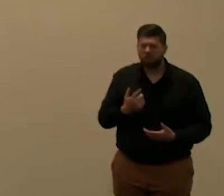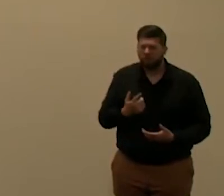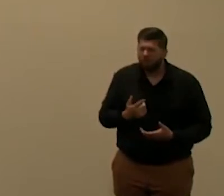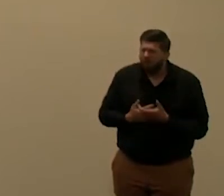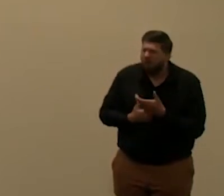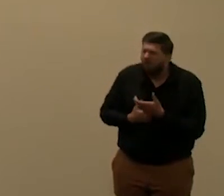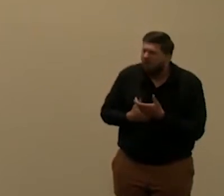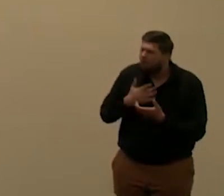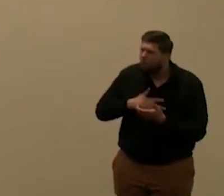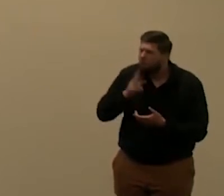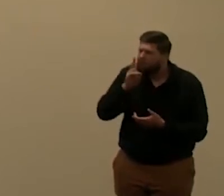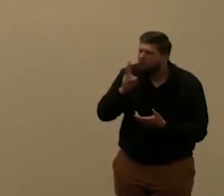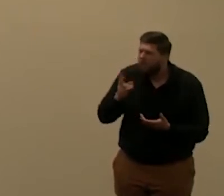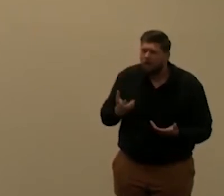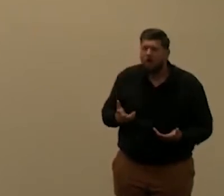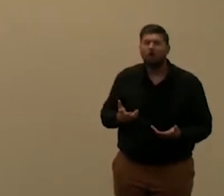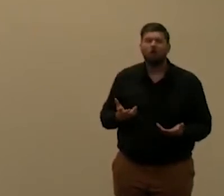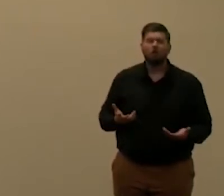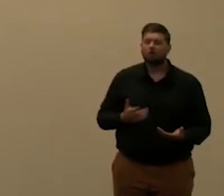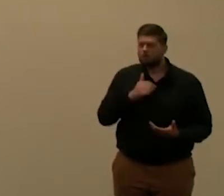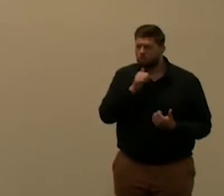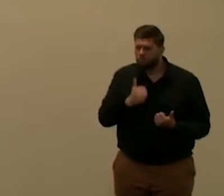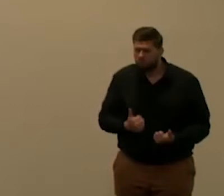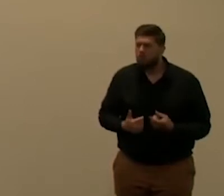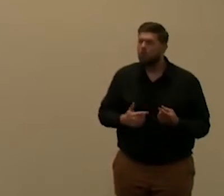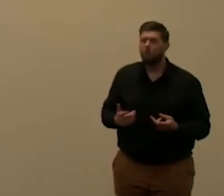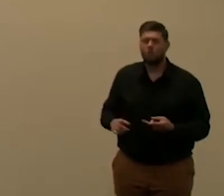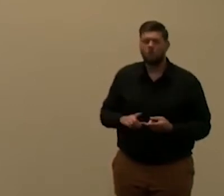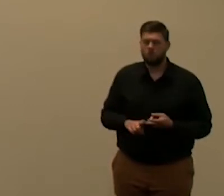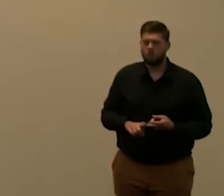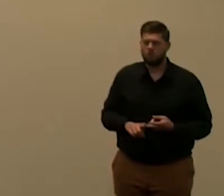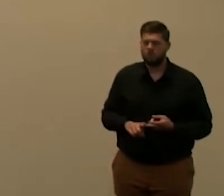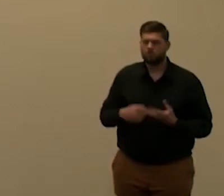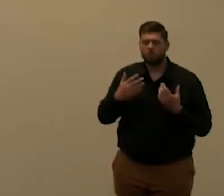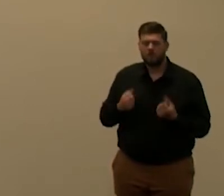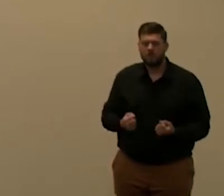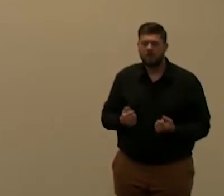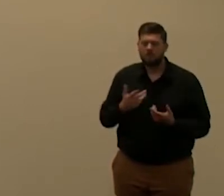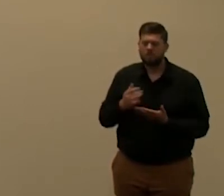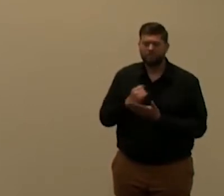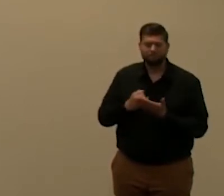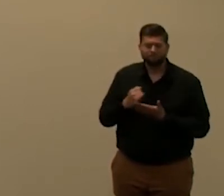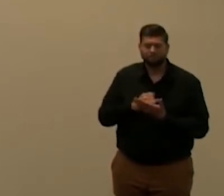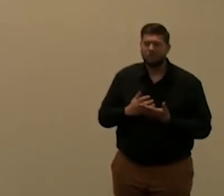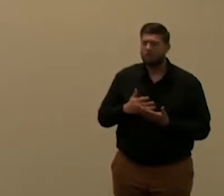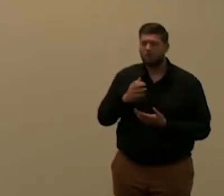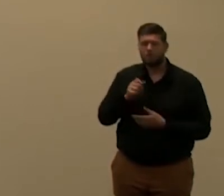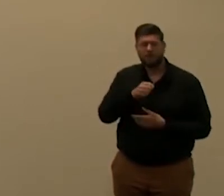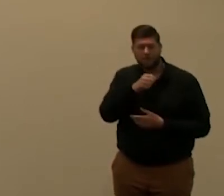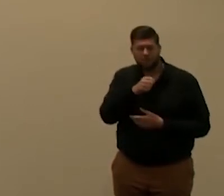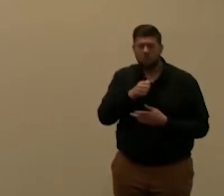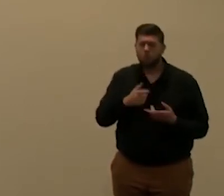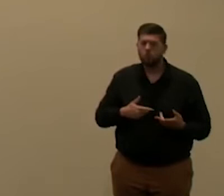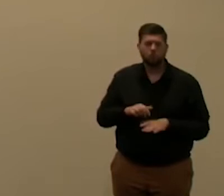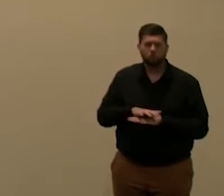always that good. Same thing with audio material. Like microphones, invest in a microphone. Don't just use